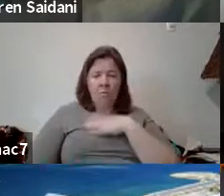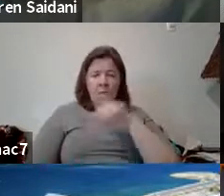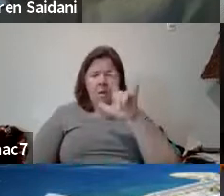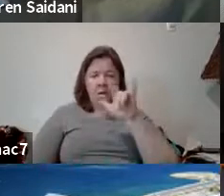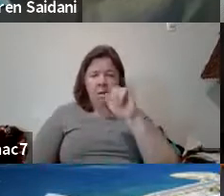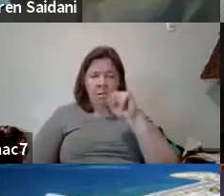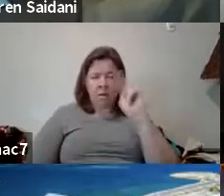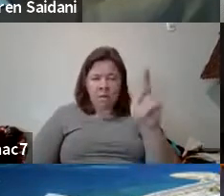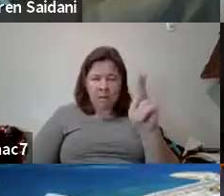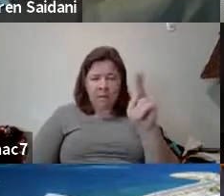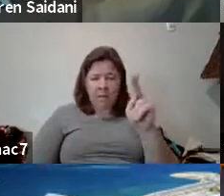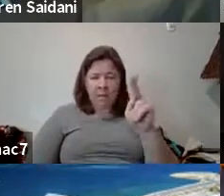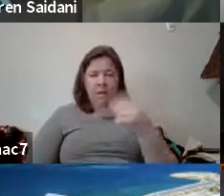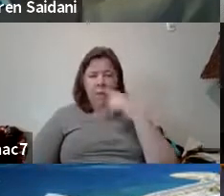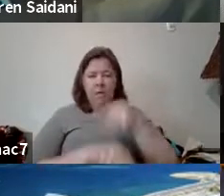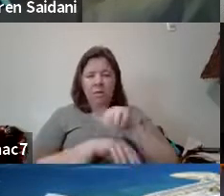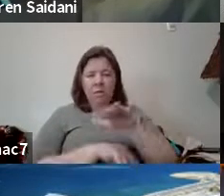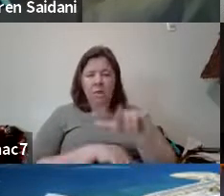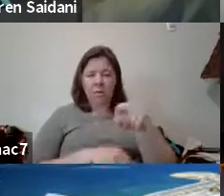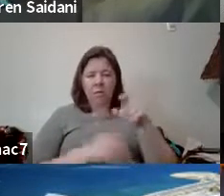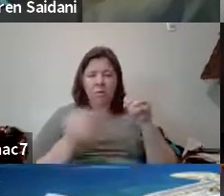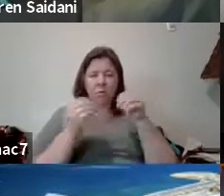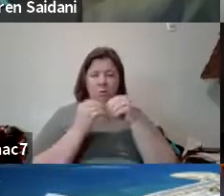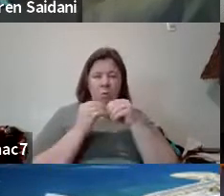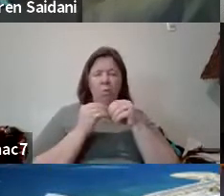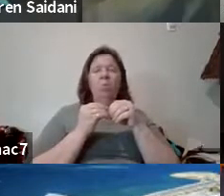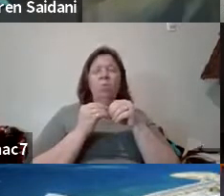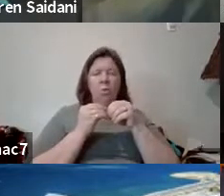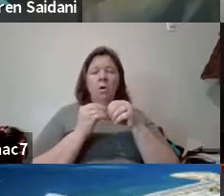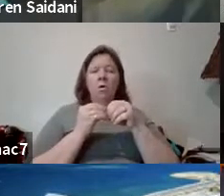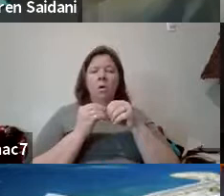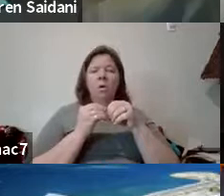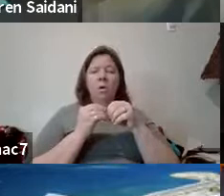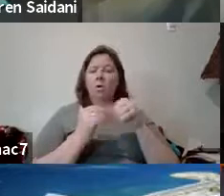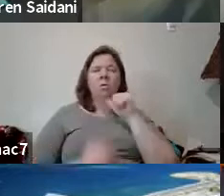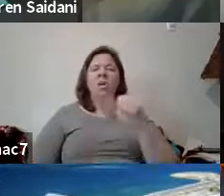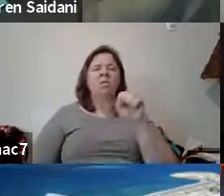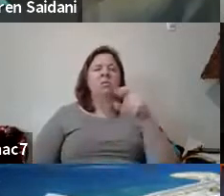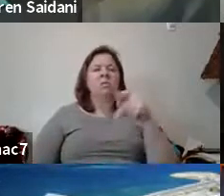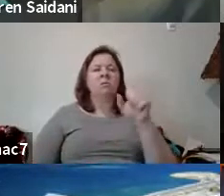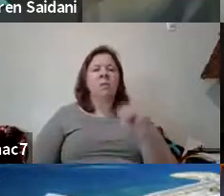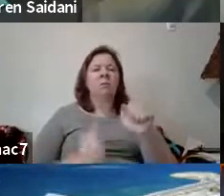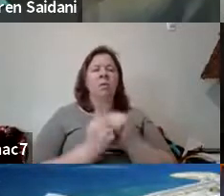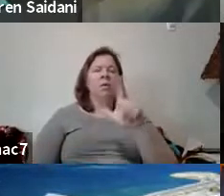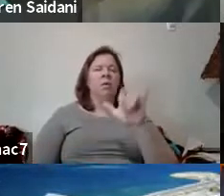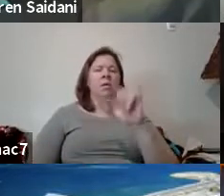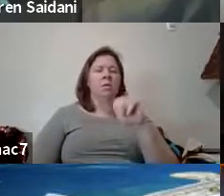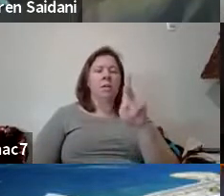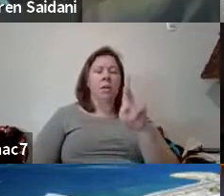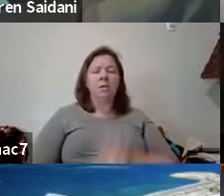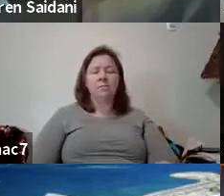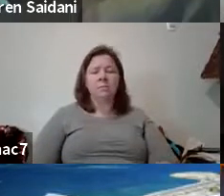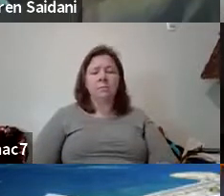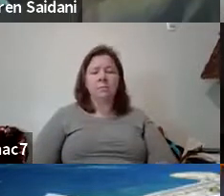then I'll send you more information. And they appreciate that. You're not spamming them with a link. So yeah, I can go on and